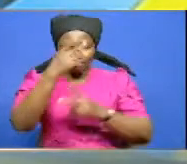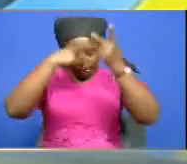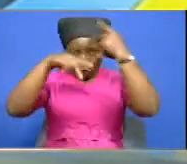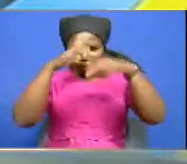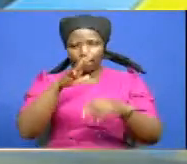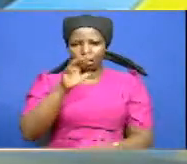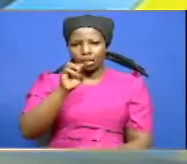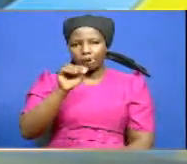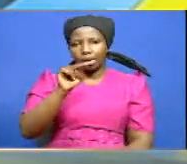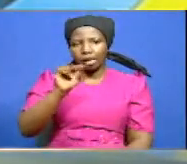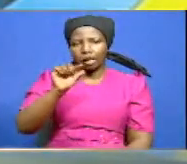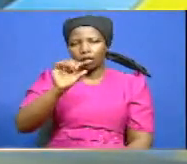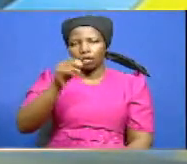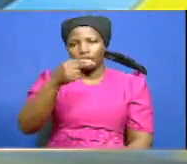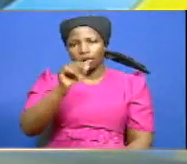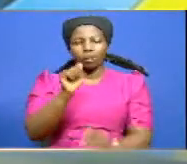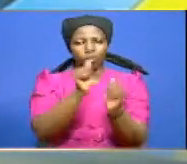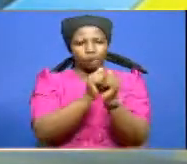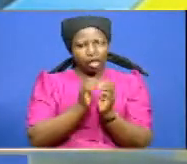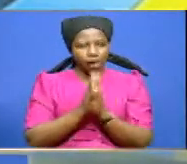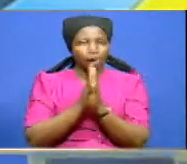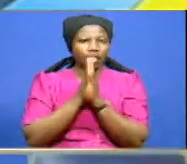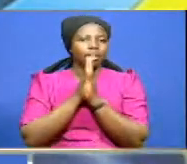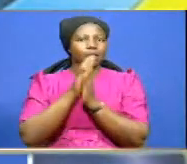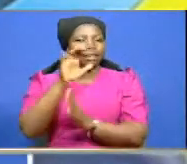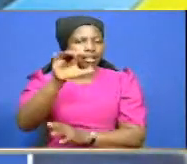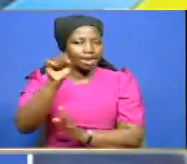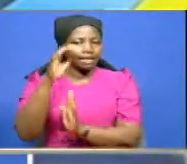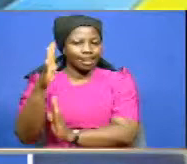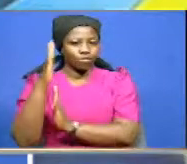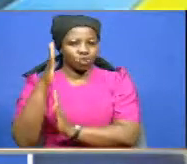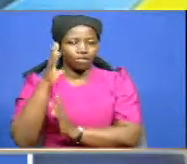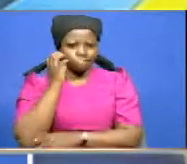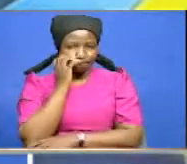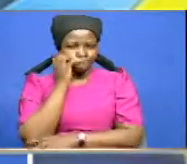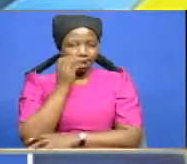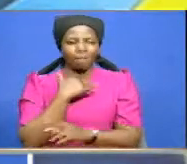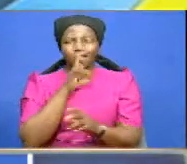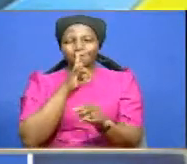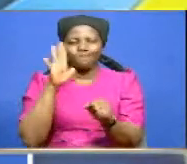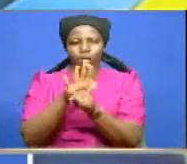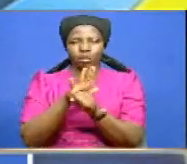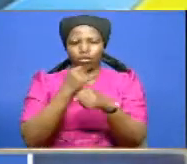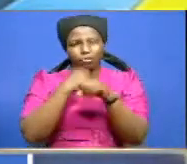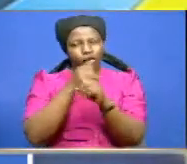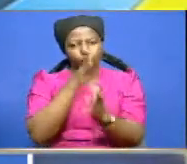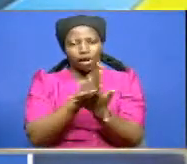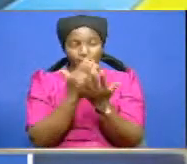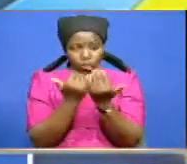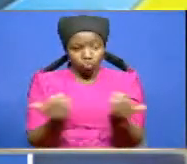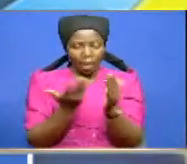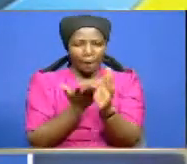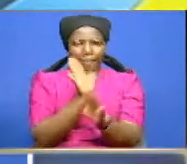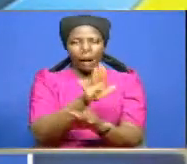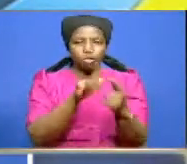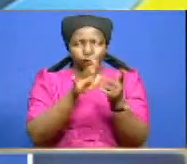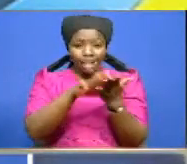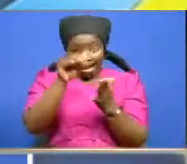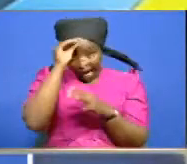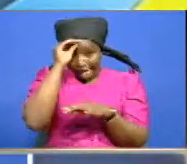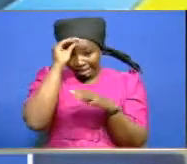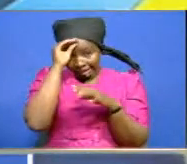George Magoha and his interior counterpart Fred Matiang'i have pledged to ensure that students resume learning on the 4th